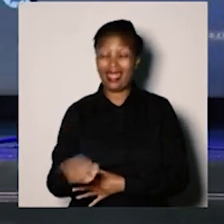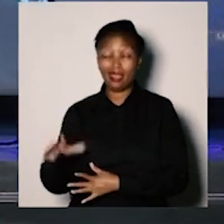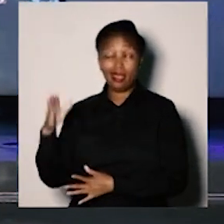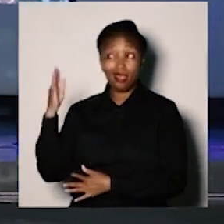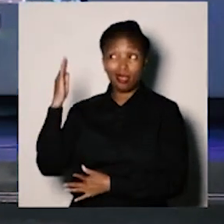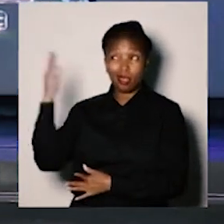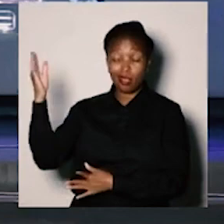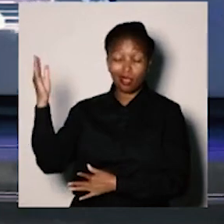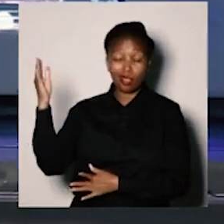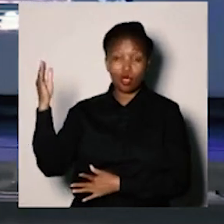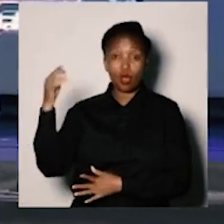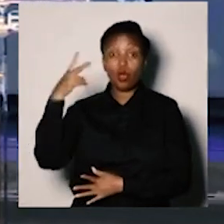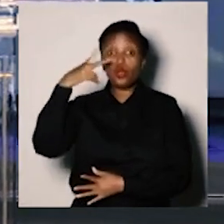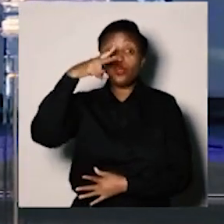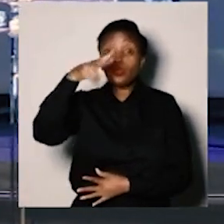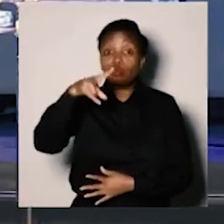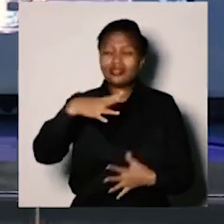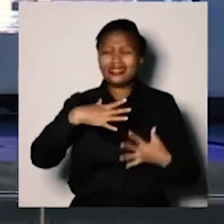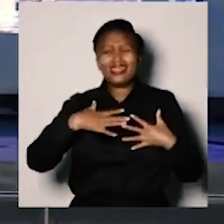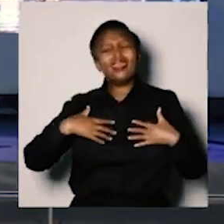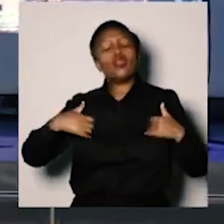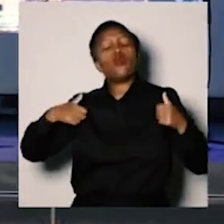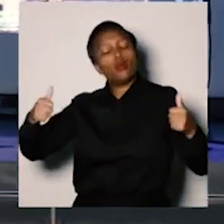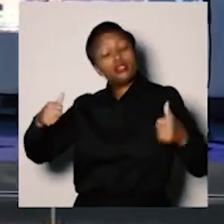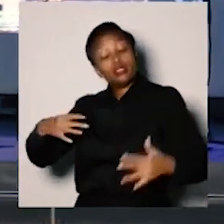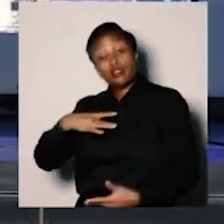God looks at the wellness of our soul.